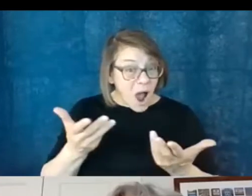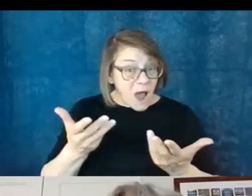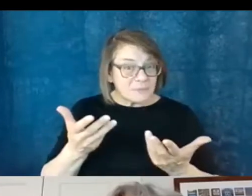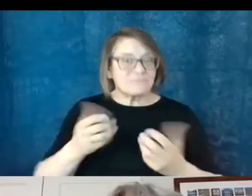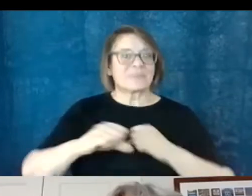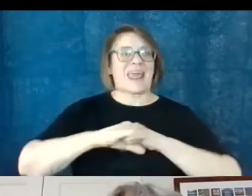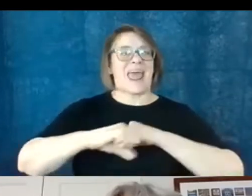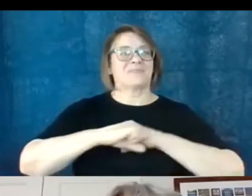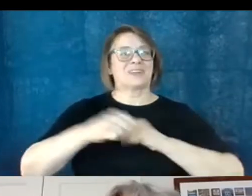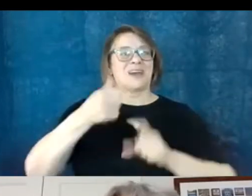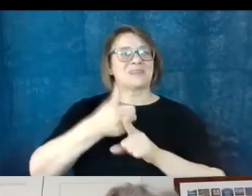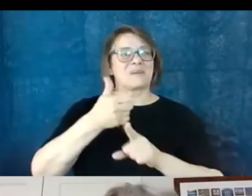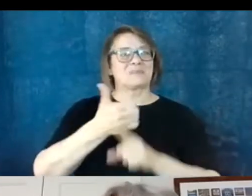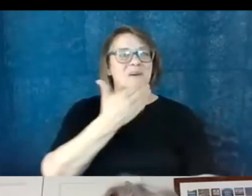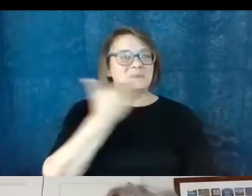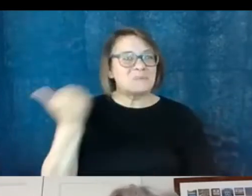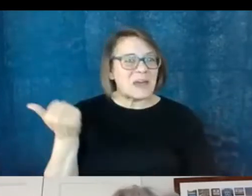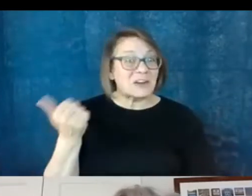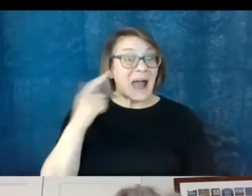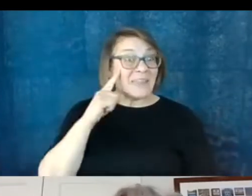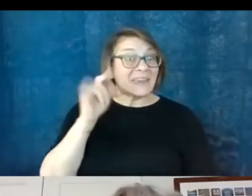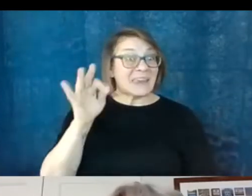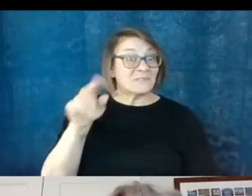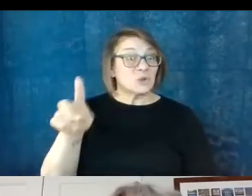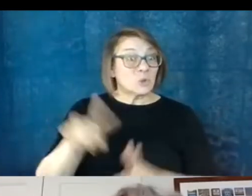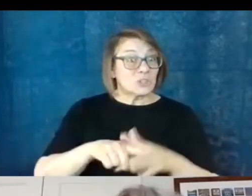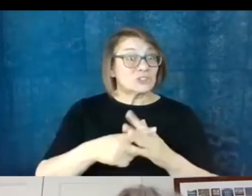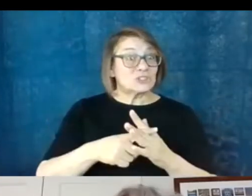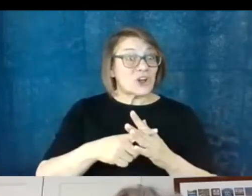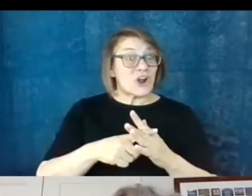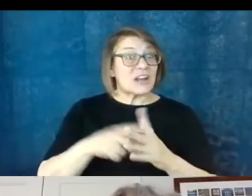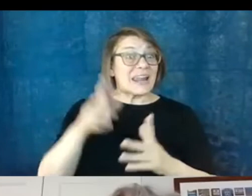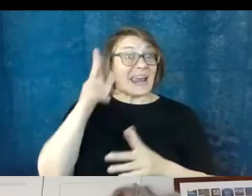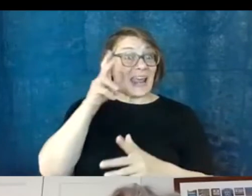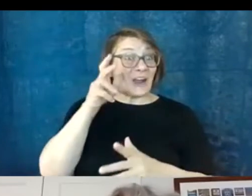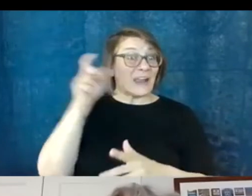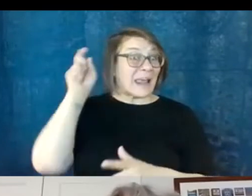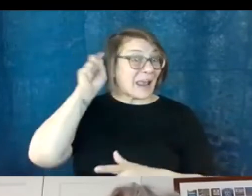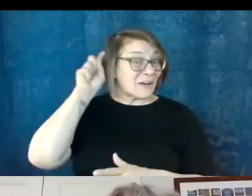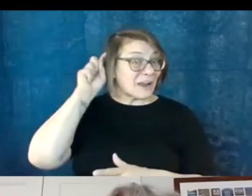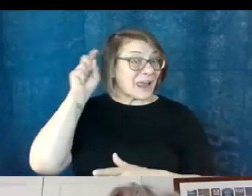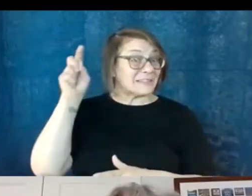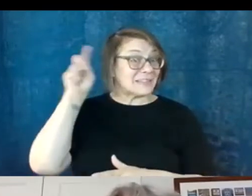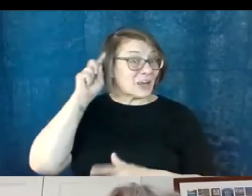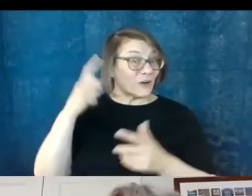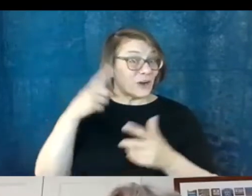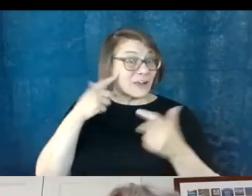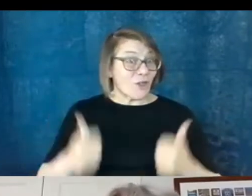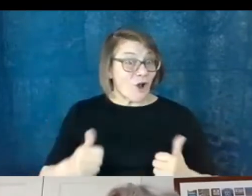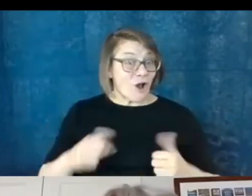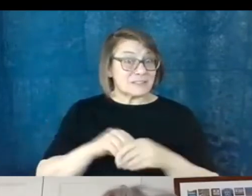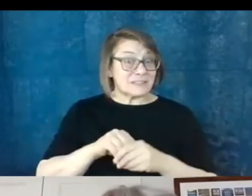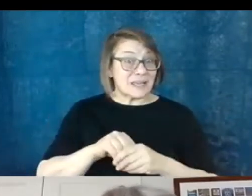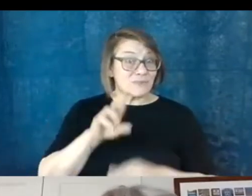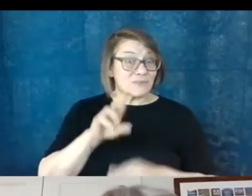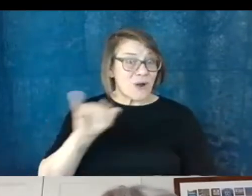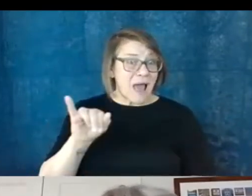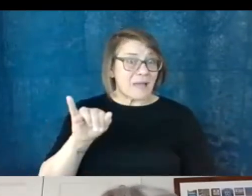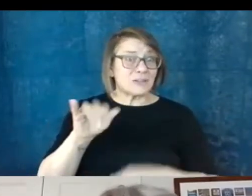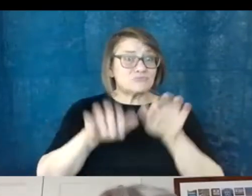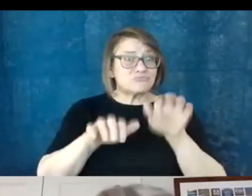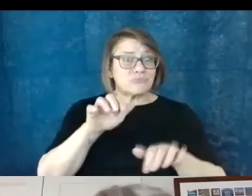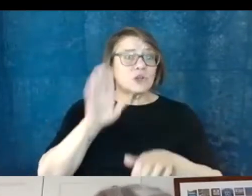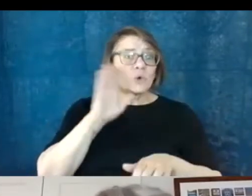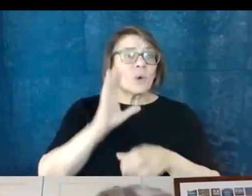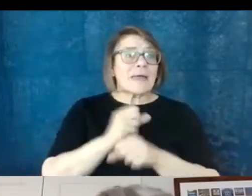advertise themselves a little better. I think if you search hearing aids or hearing loss in Rhode Island, you're going to get like Beltone and Miracle Ear, and not that